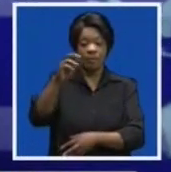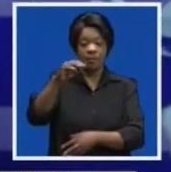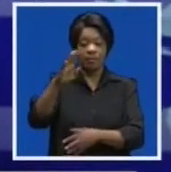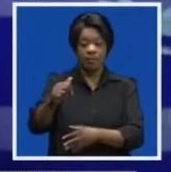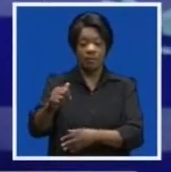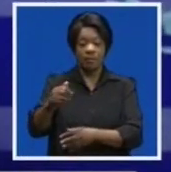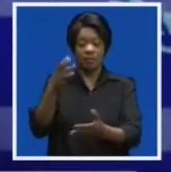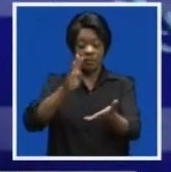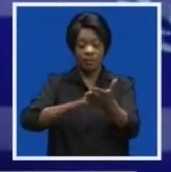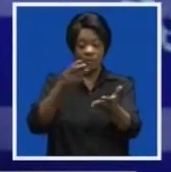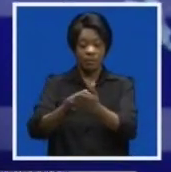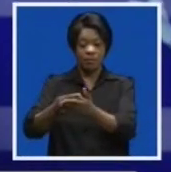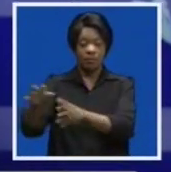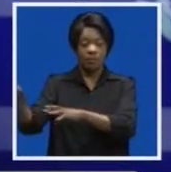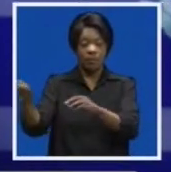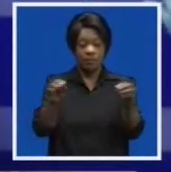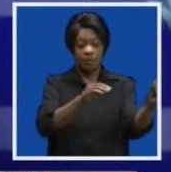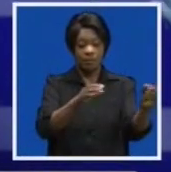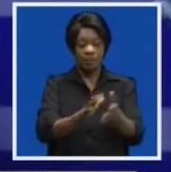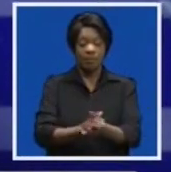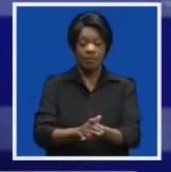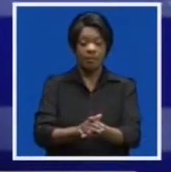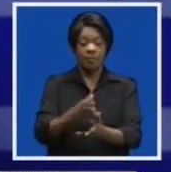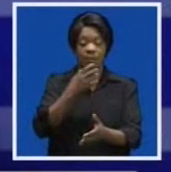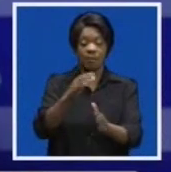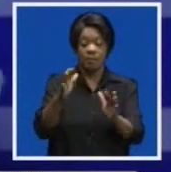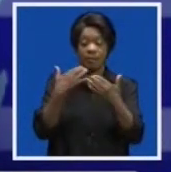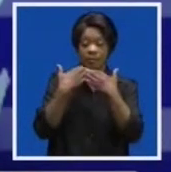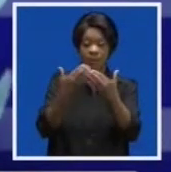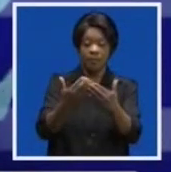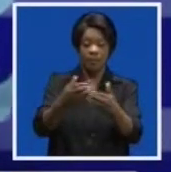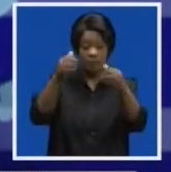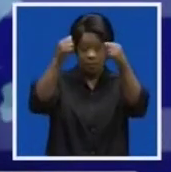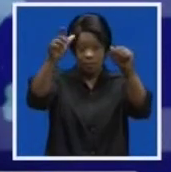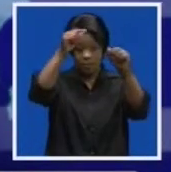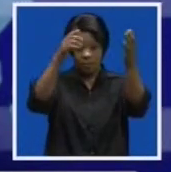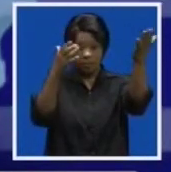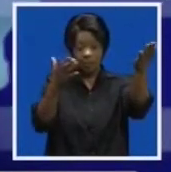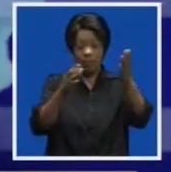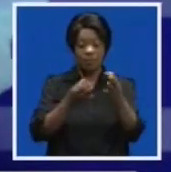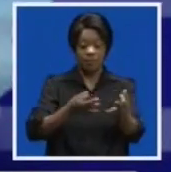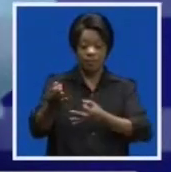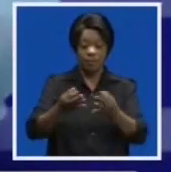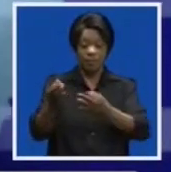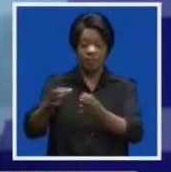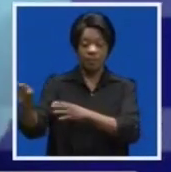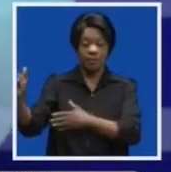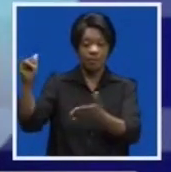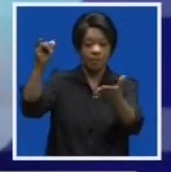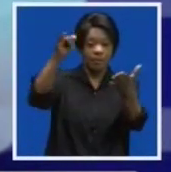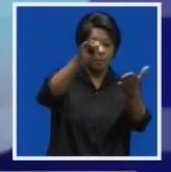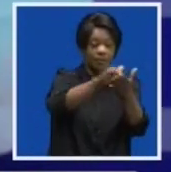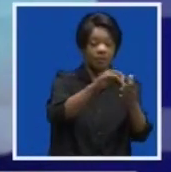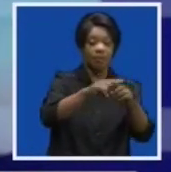the evacuation. The district commissioners have thanked President Edgar Lungu for facilitating the evacuation